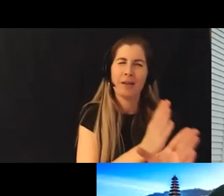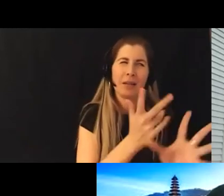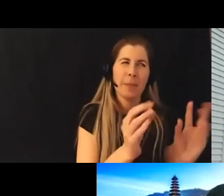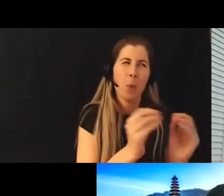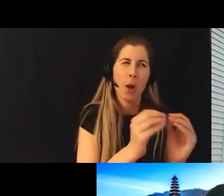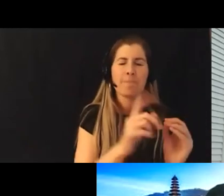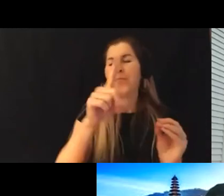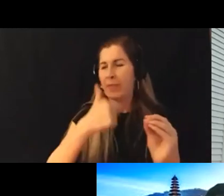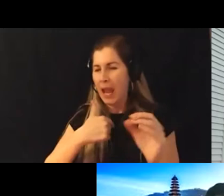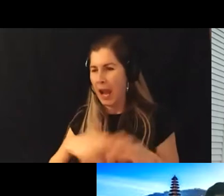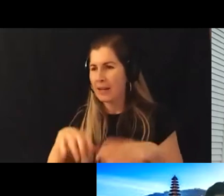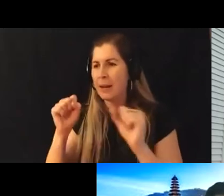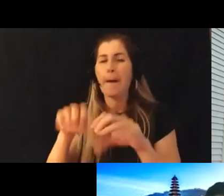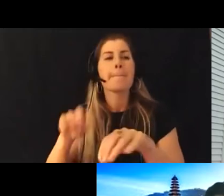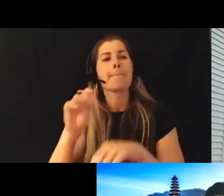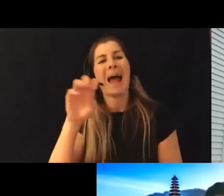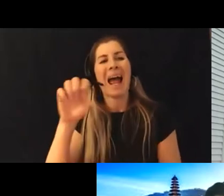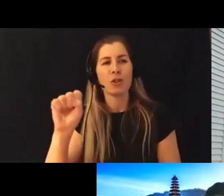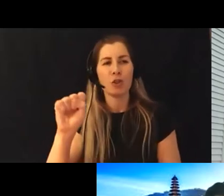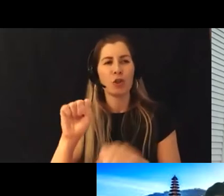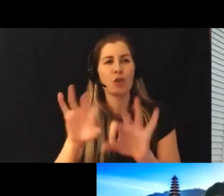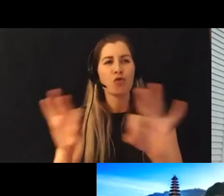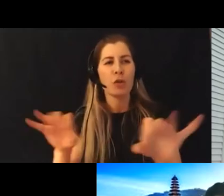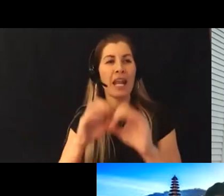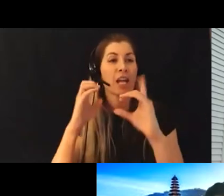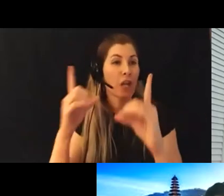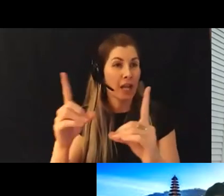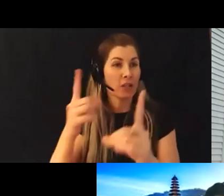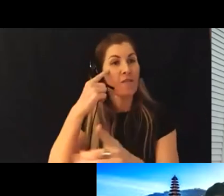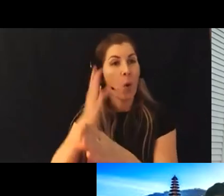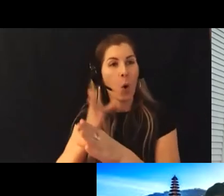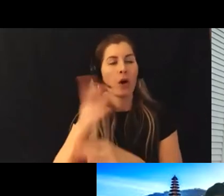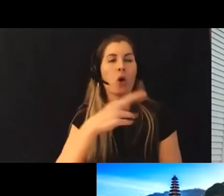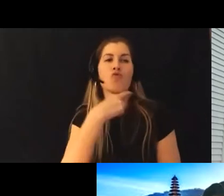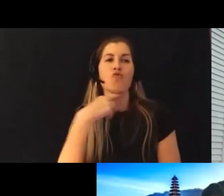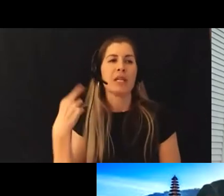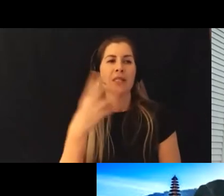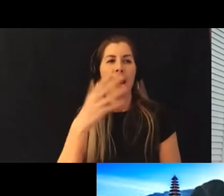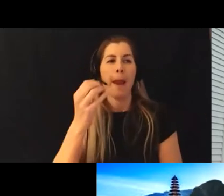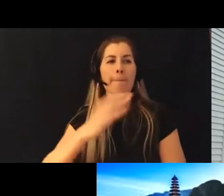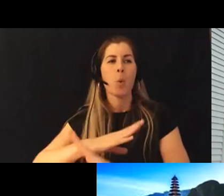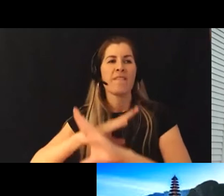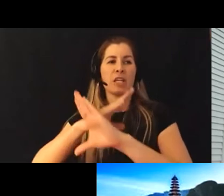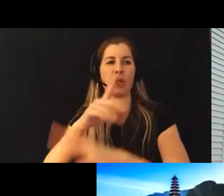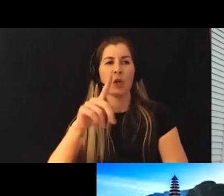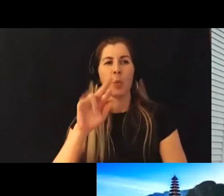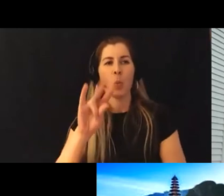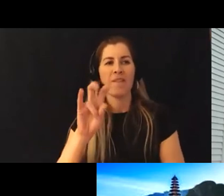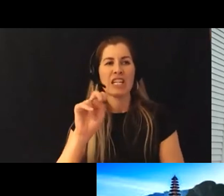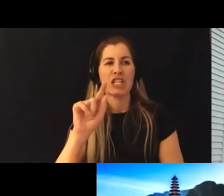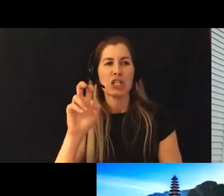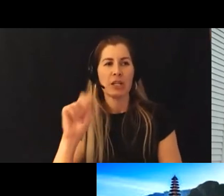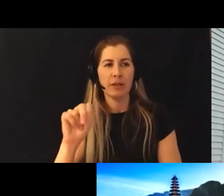got a master's degree in education, specialized in risk and prevention. And so the program really focused on how do